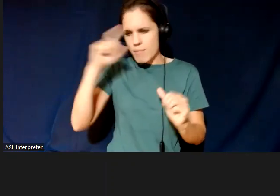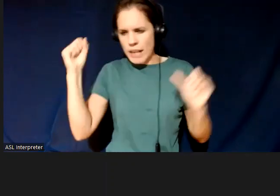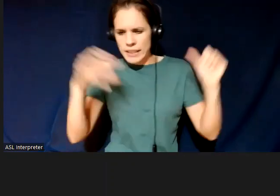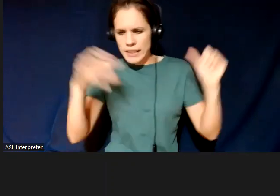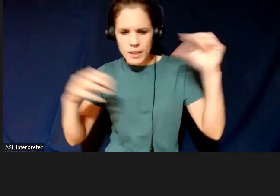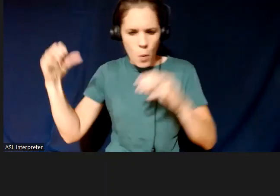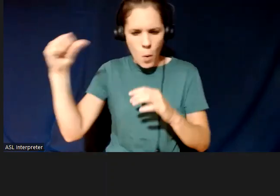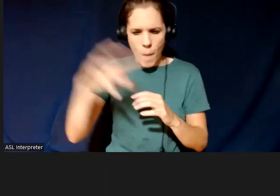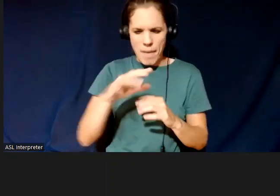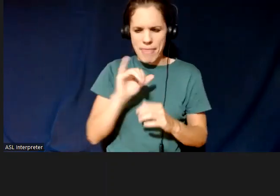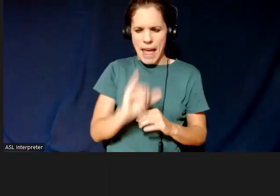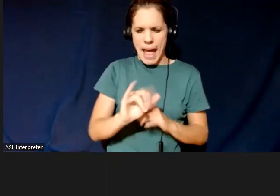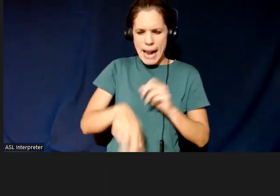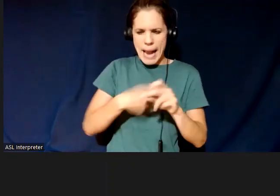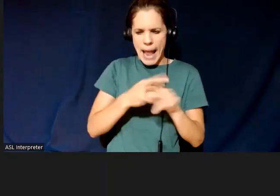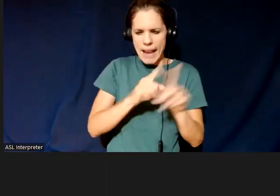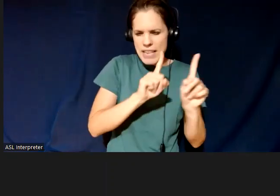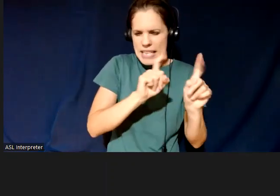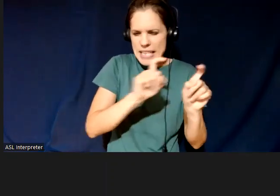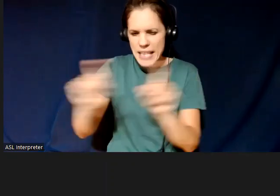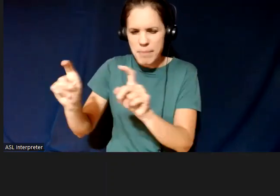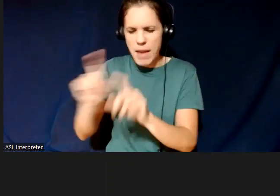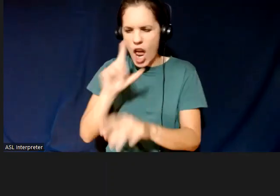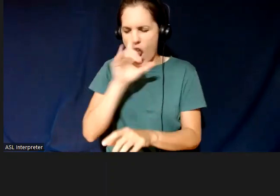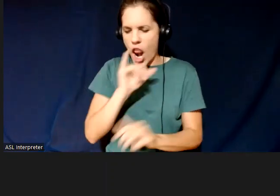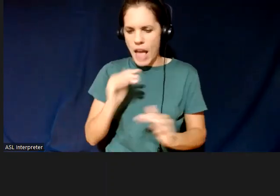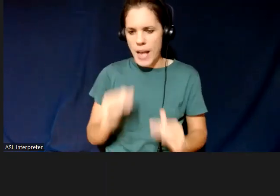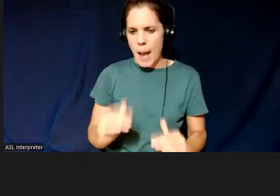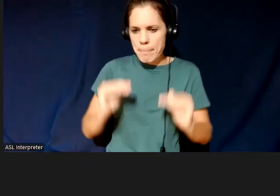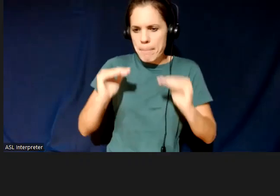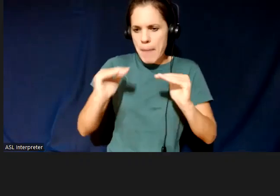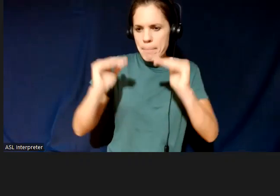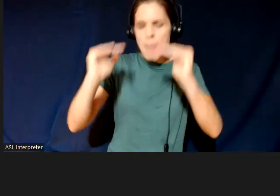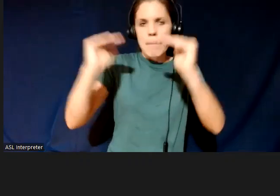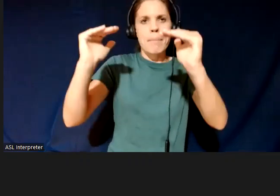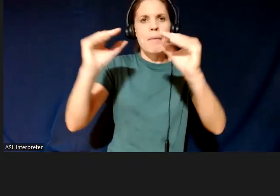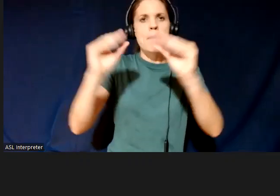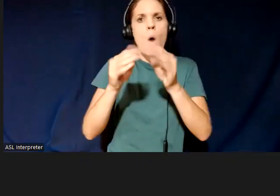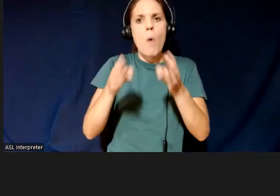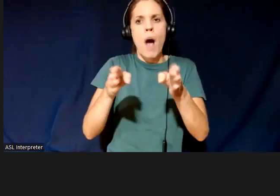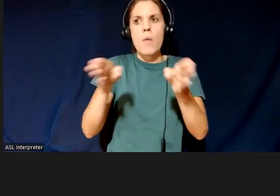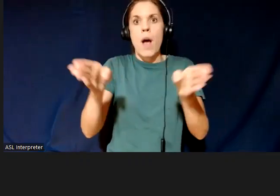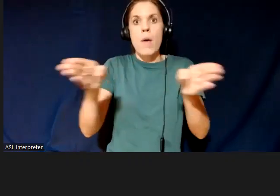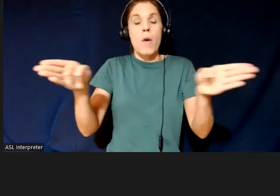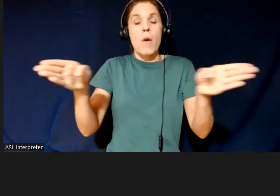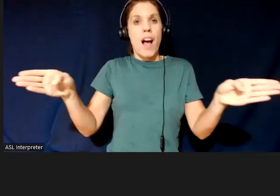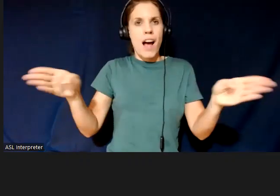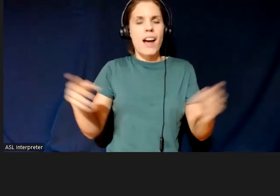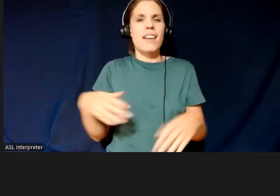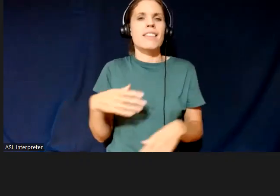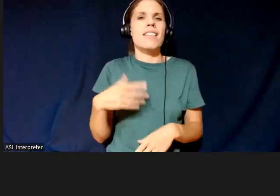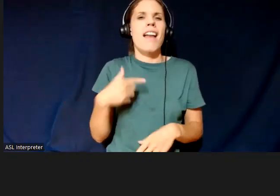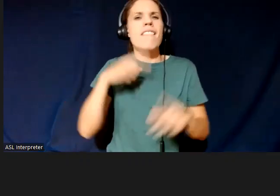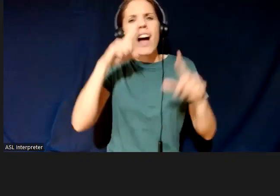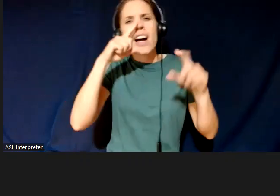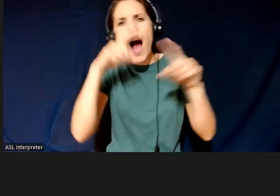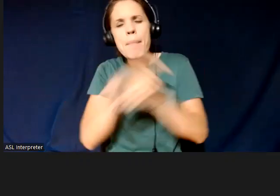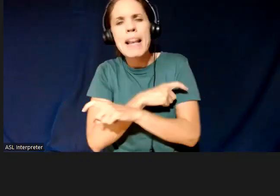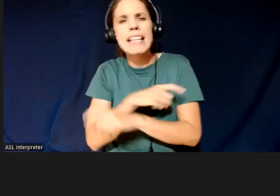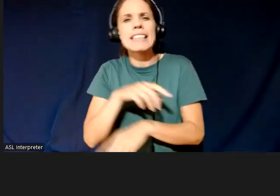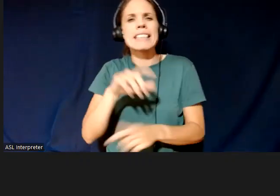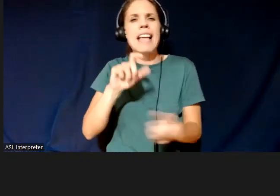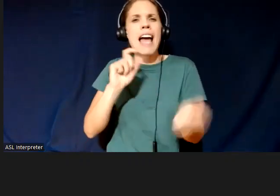And I've been pulling from landscape ecology and complex adaptive systems and all these other bodies